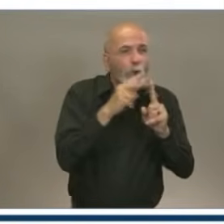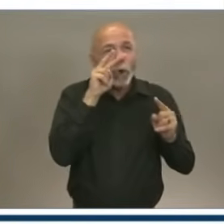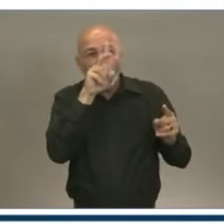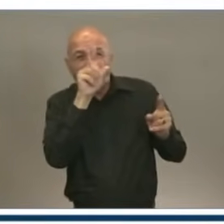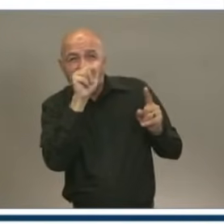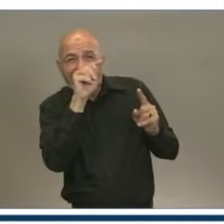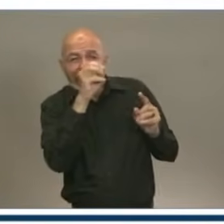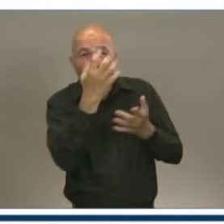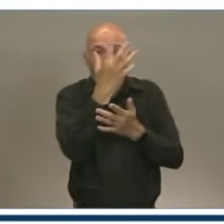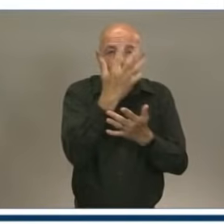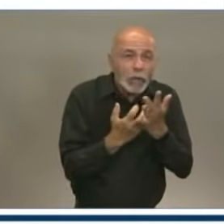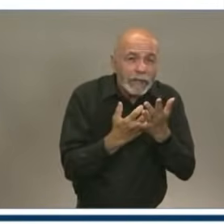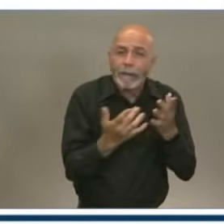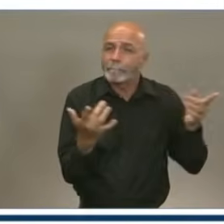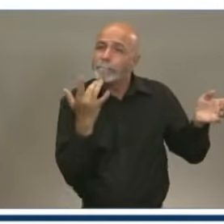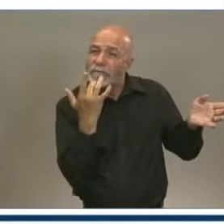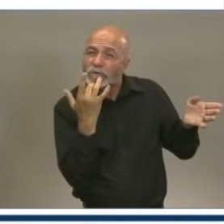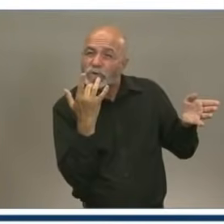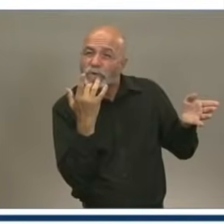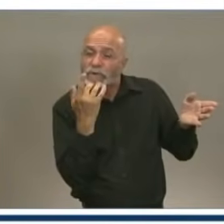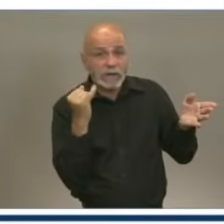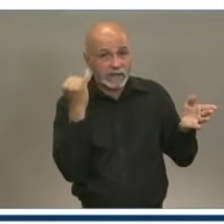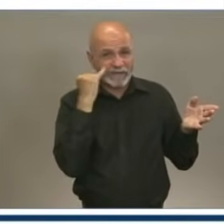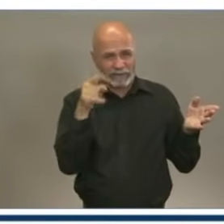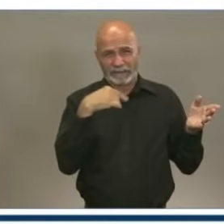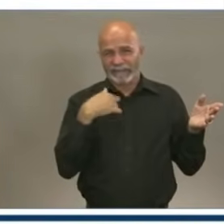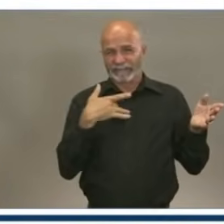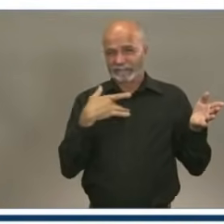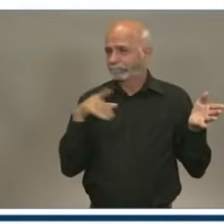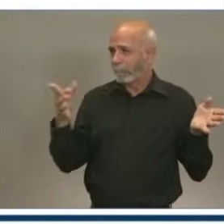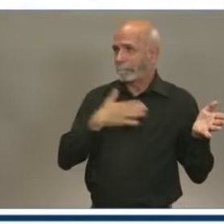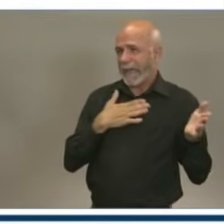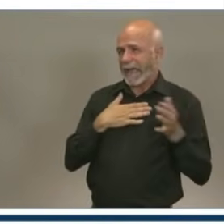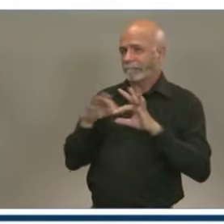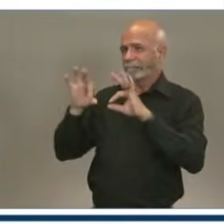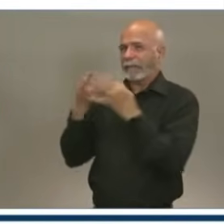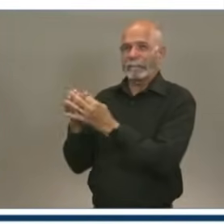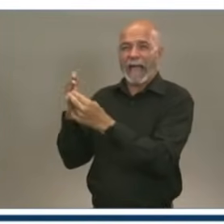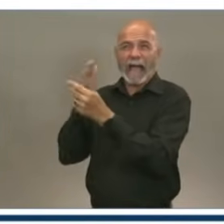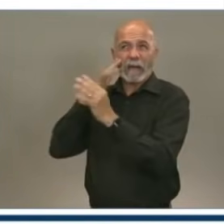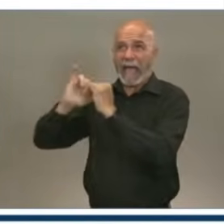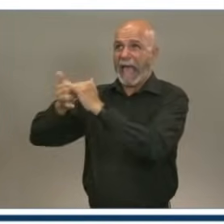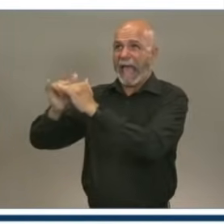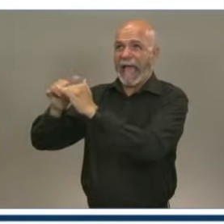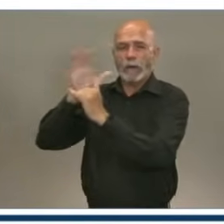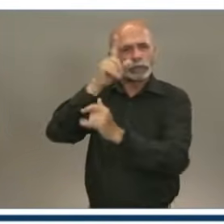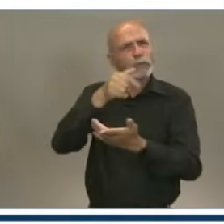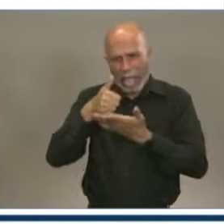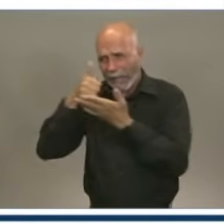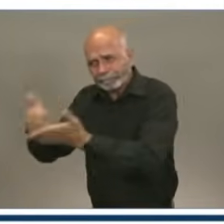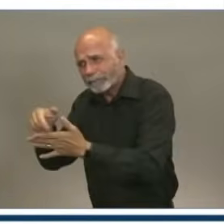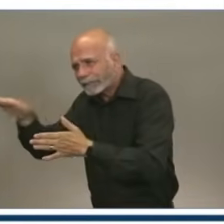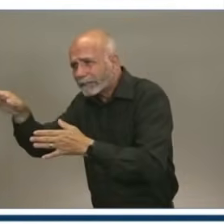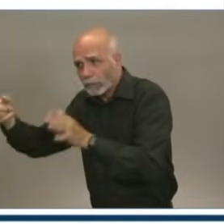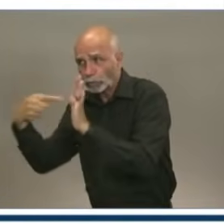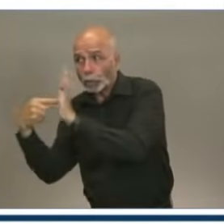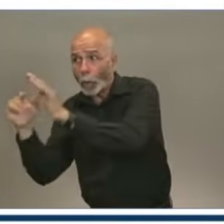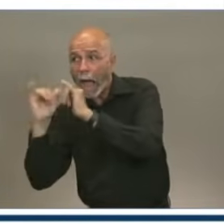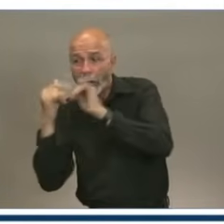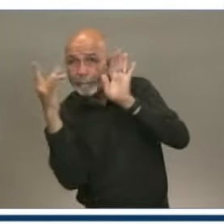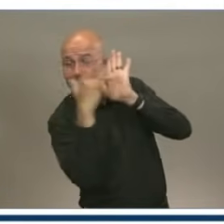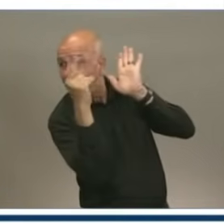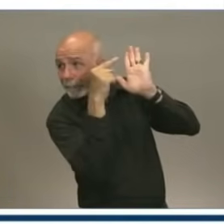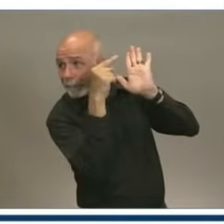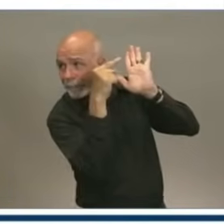have someone in your life that needs help, reach out and help them to make that earlier appointment booking. And to anyone